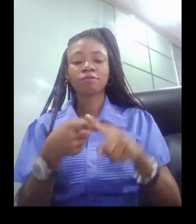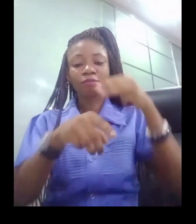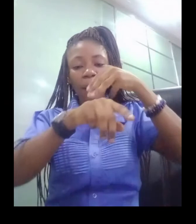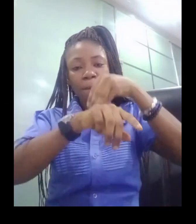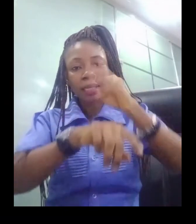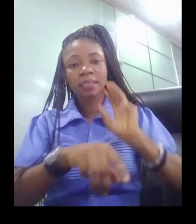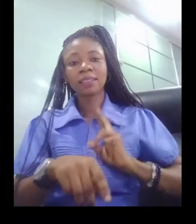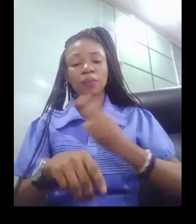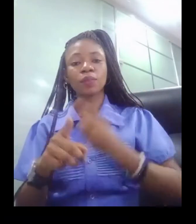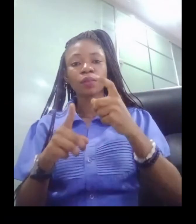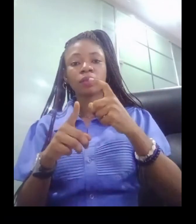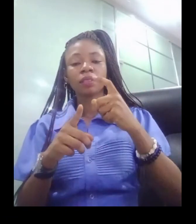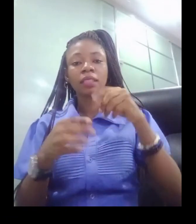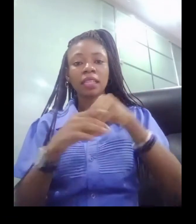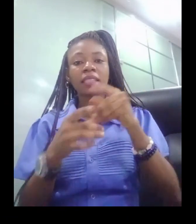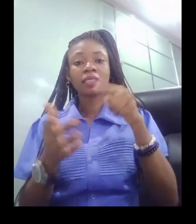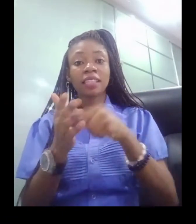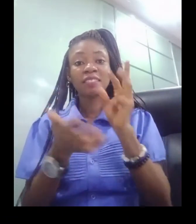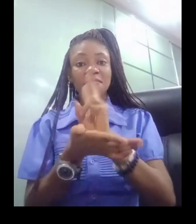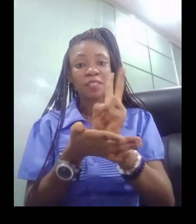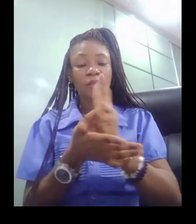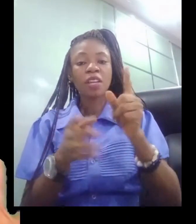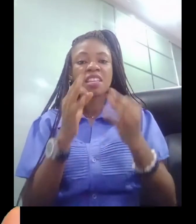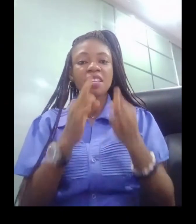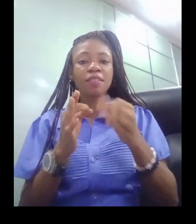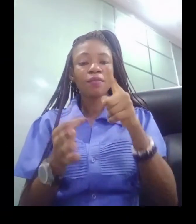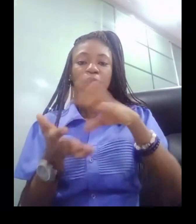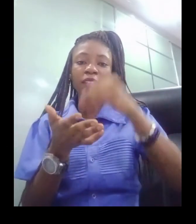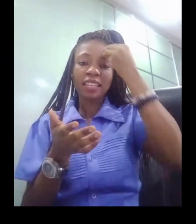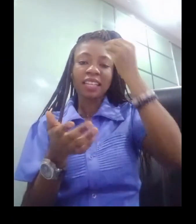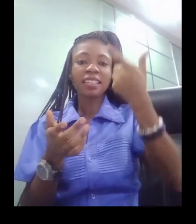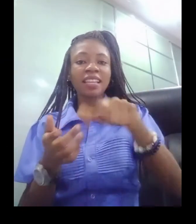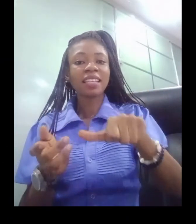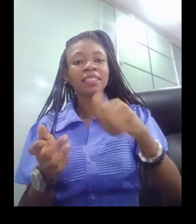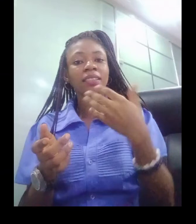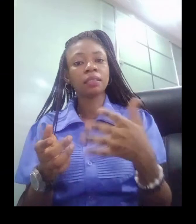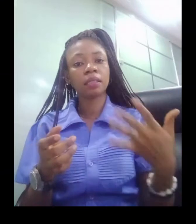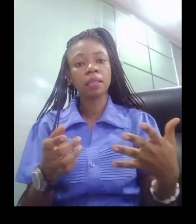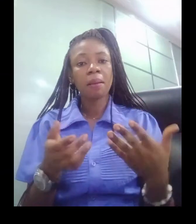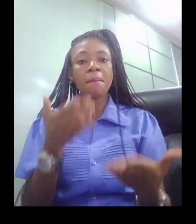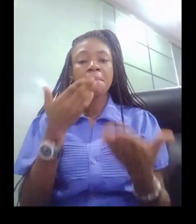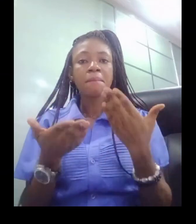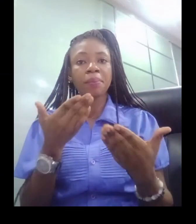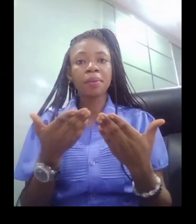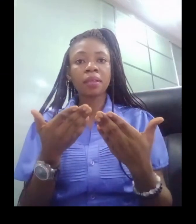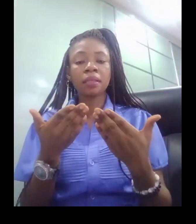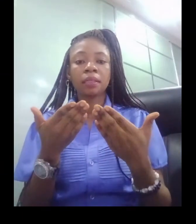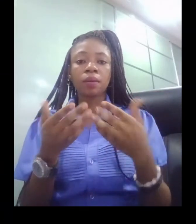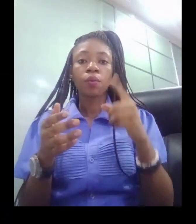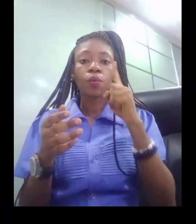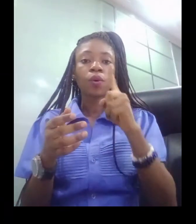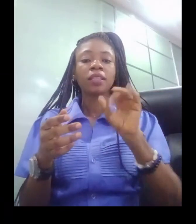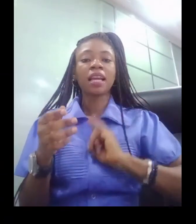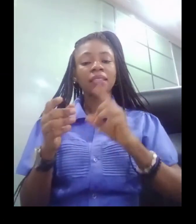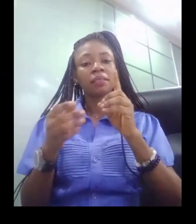video if you learned something. Maybe any of the parameters that I discussed, anyone that you know more